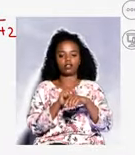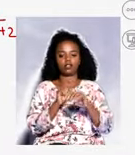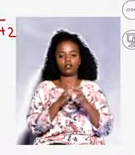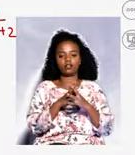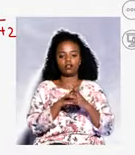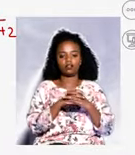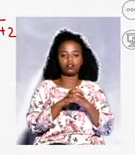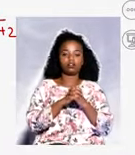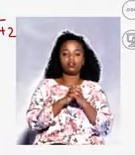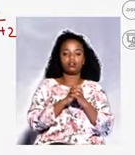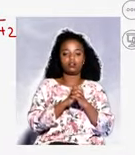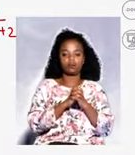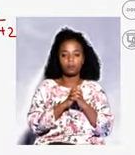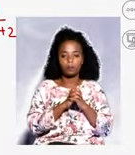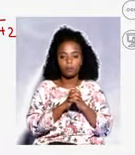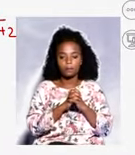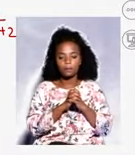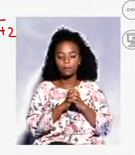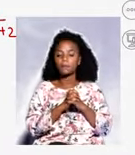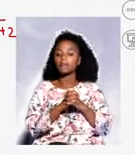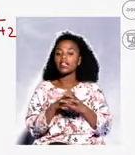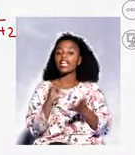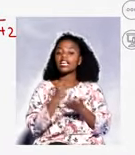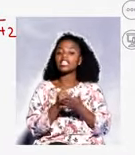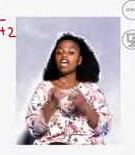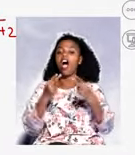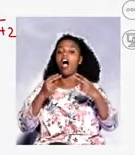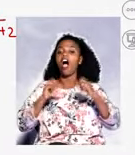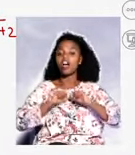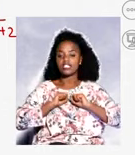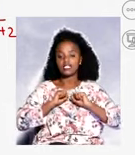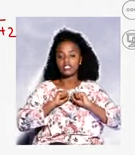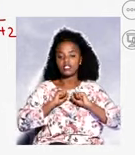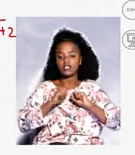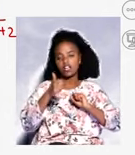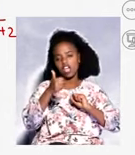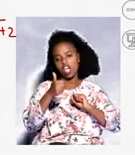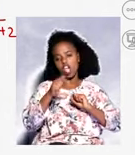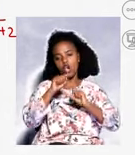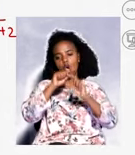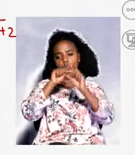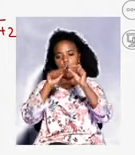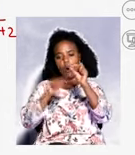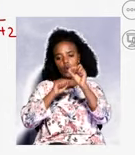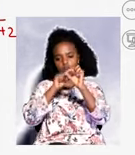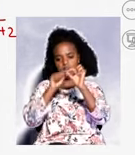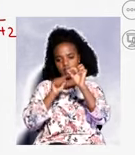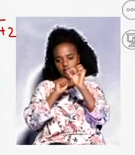hole. It has a hole